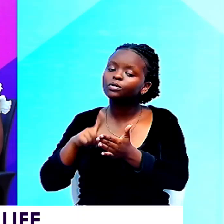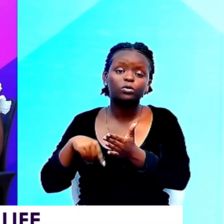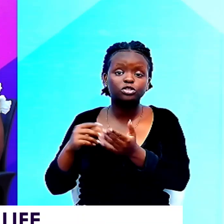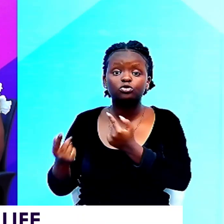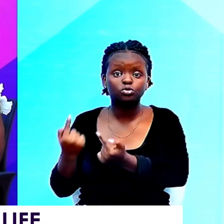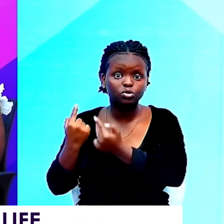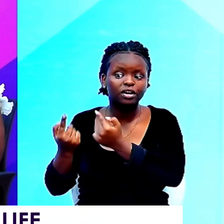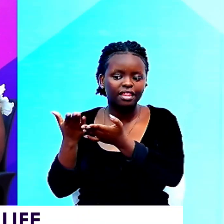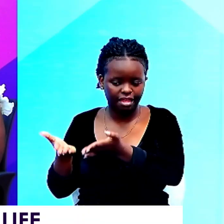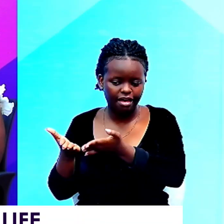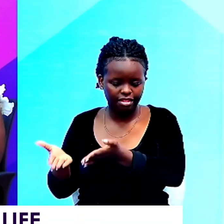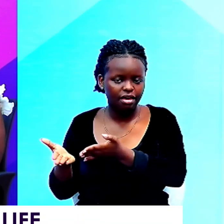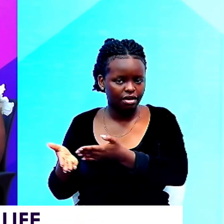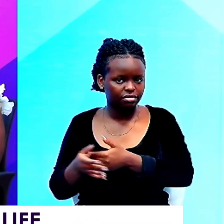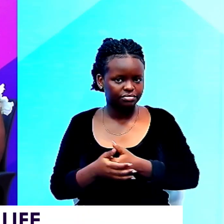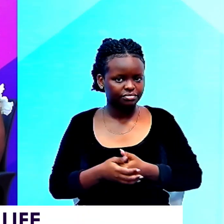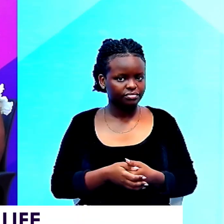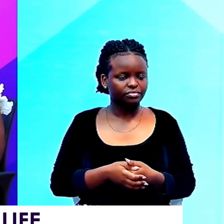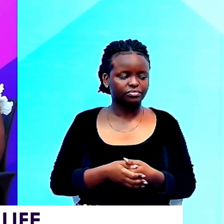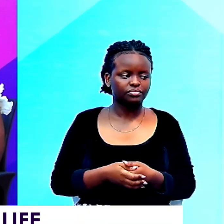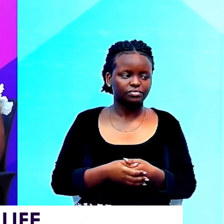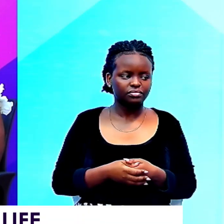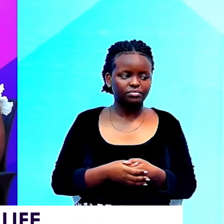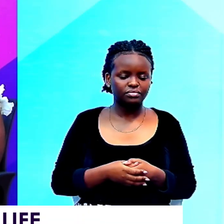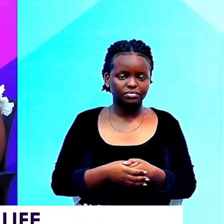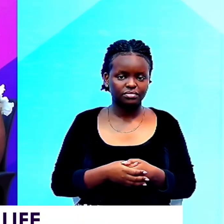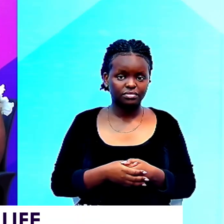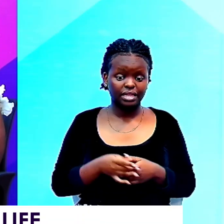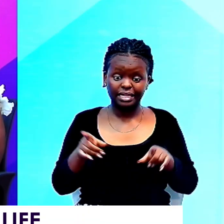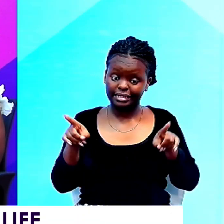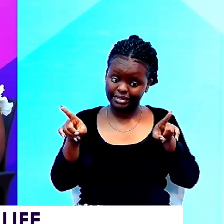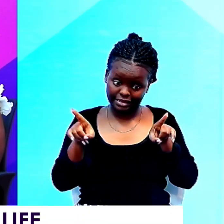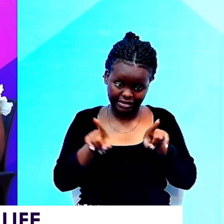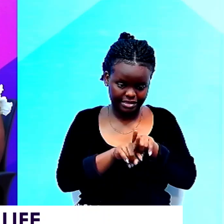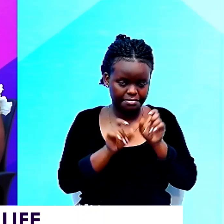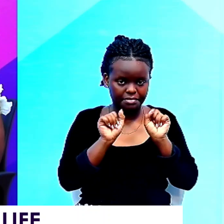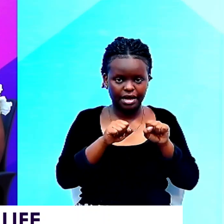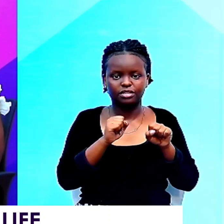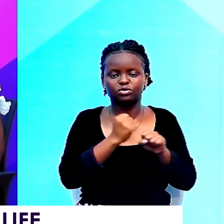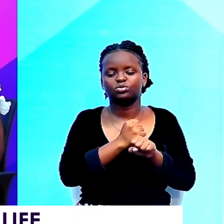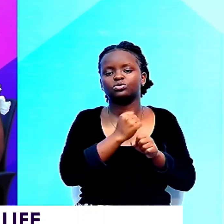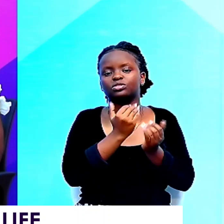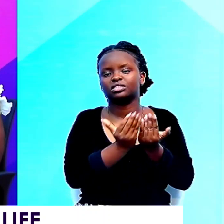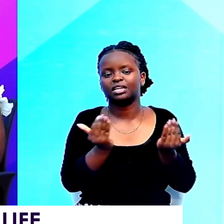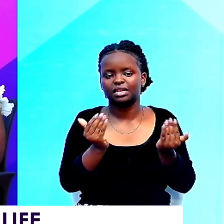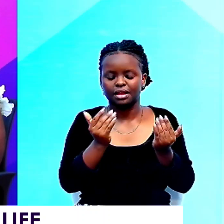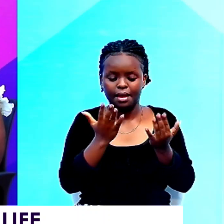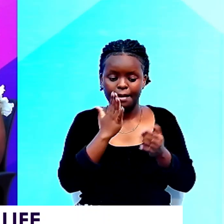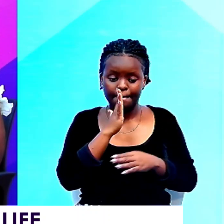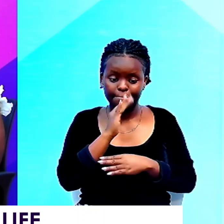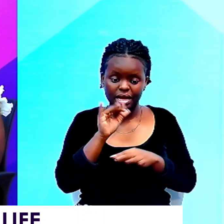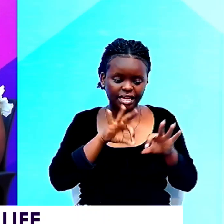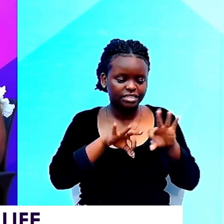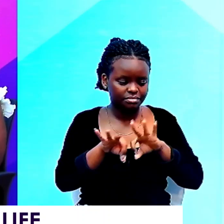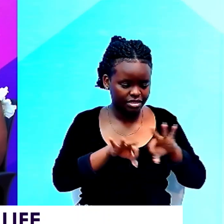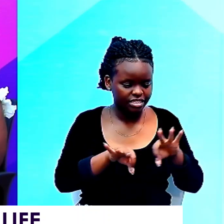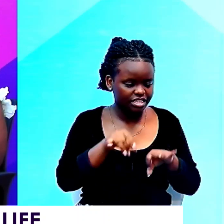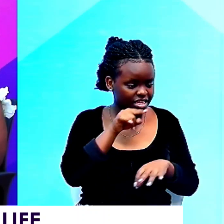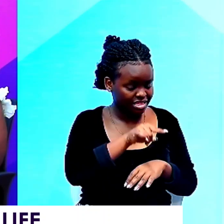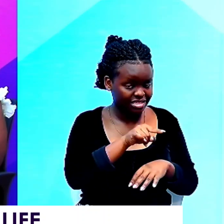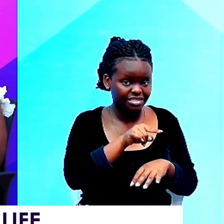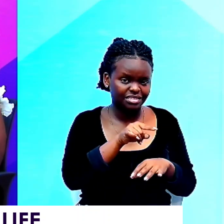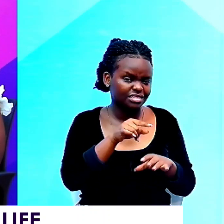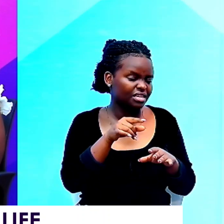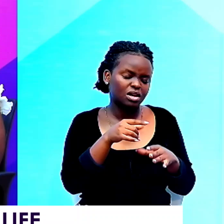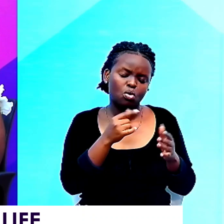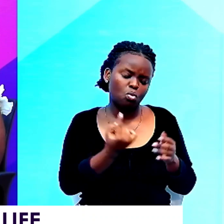there was food on the table. Right. Yes. The same you can do to a child, but by explaining, this is what I can afford.